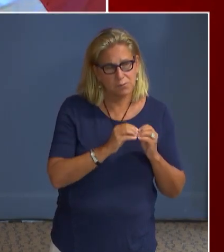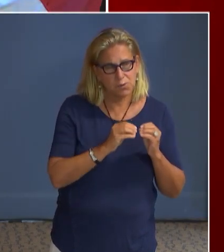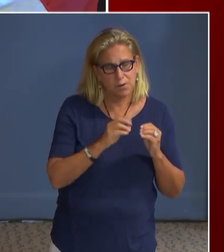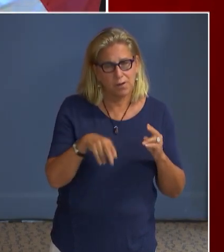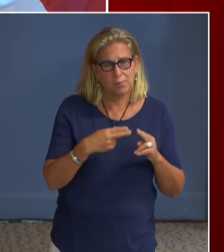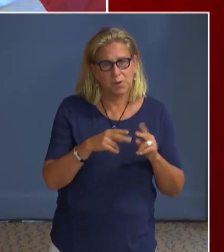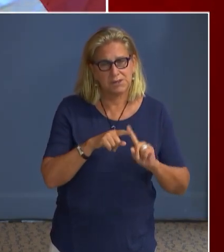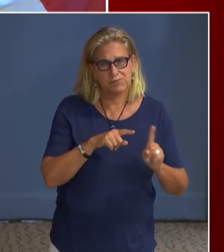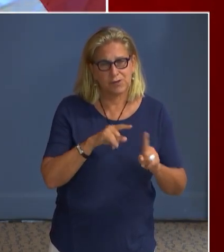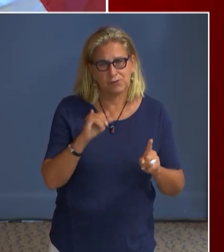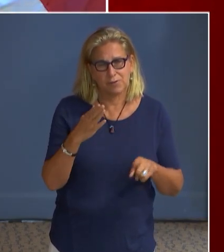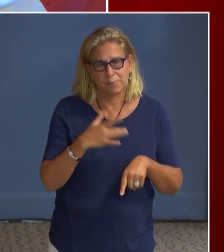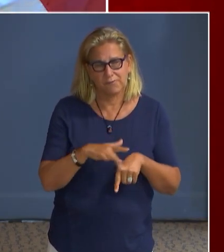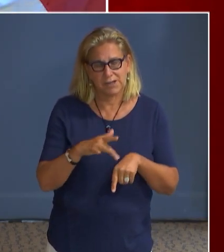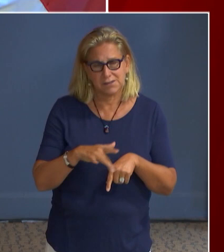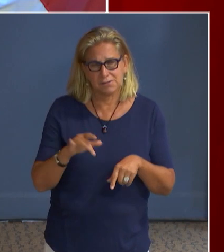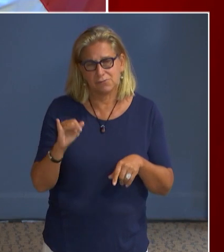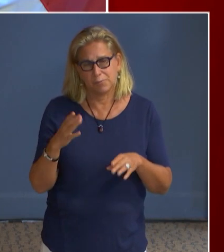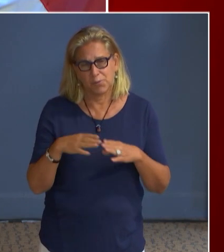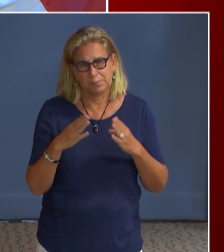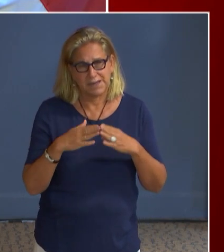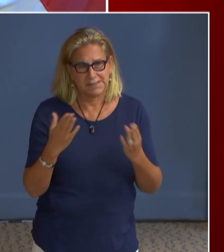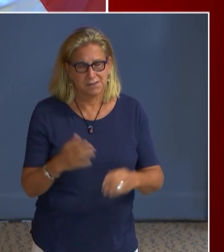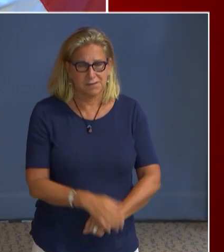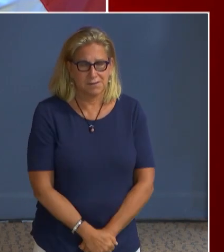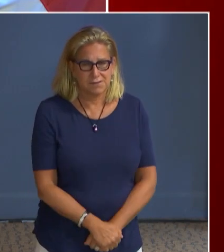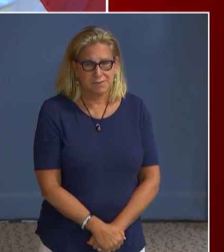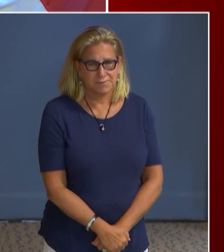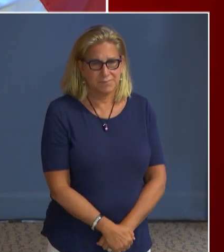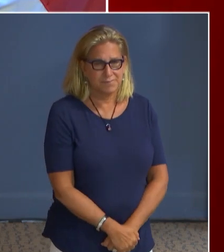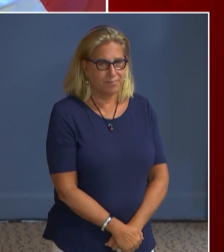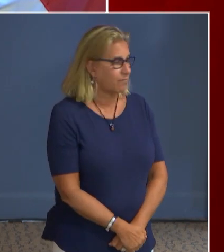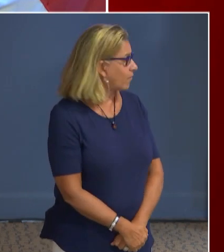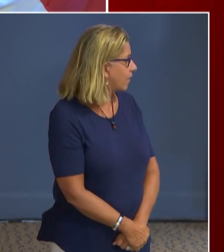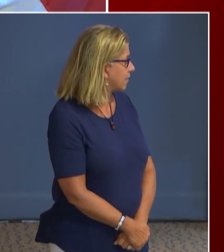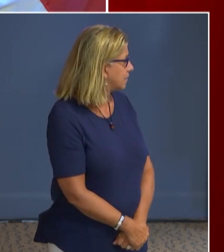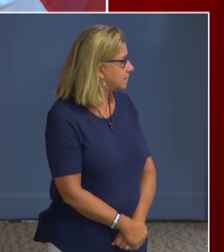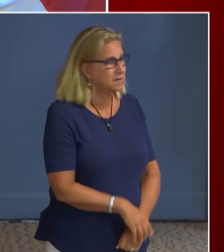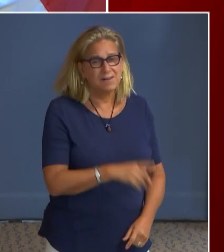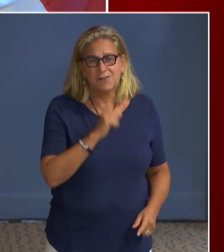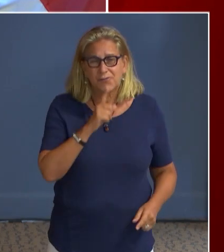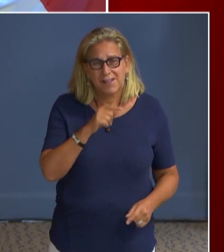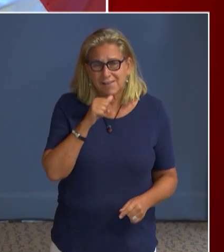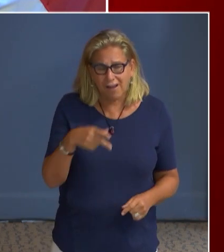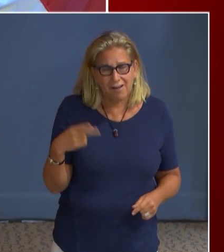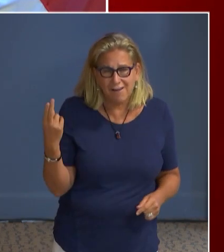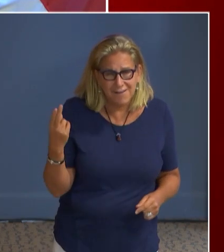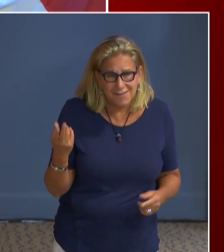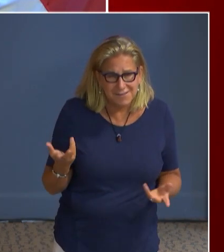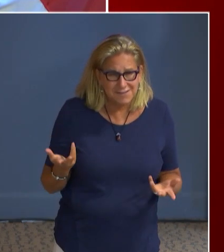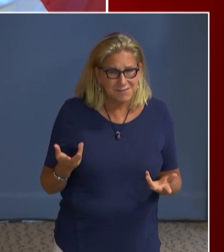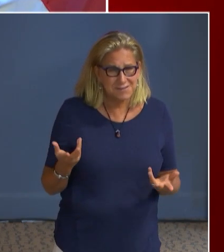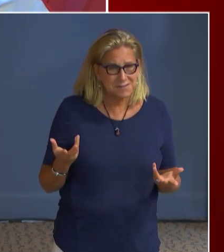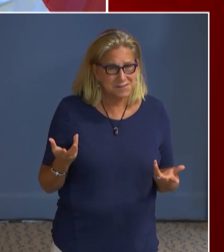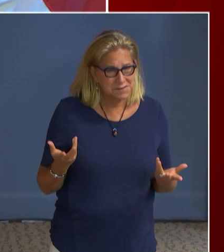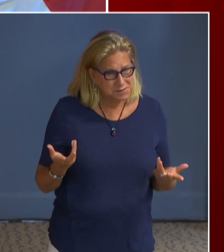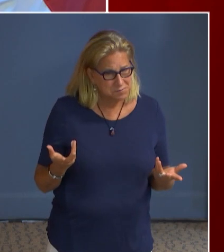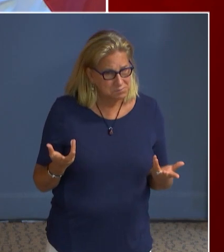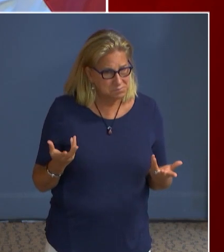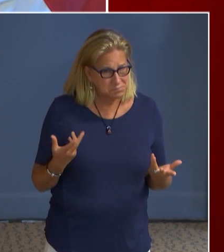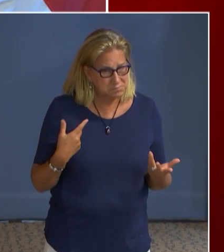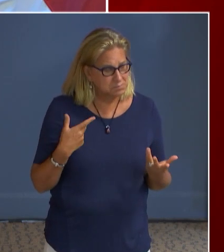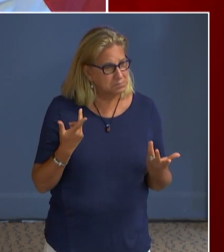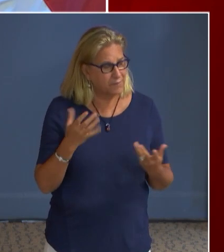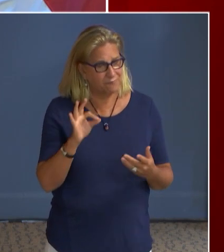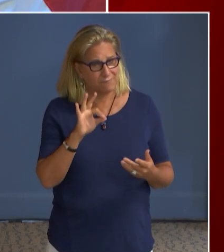To answer your question, it's not an unusually high number of vacancies given this time of year, getting ready to go into a new fiscal year. I don't have the